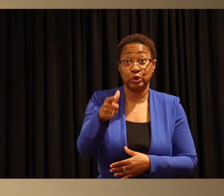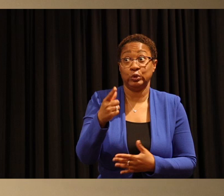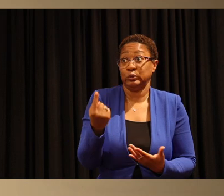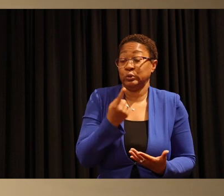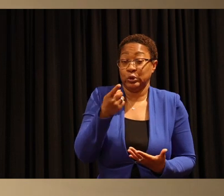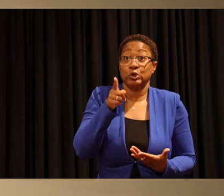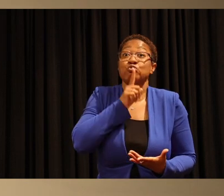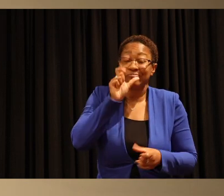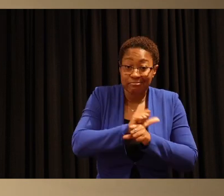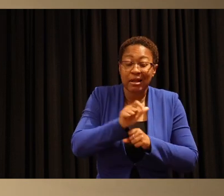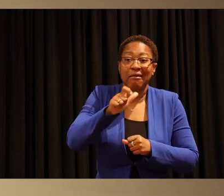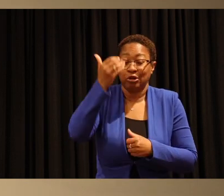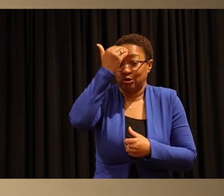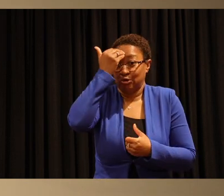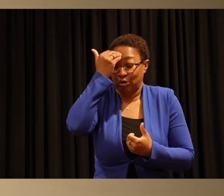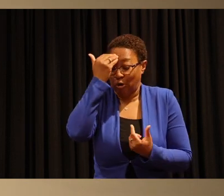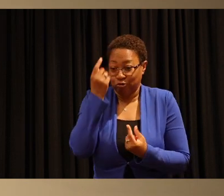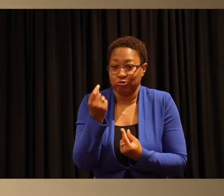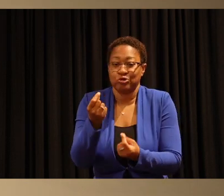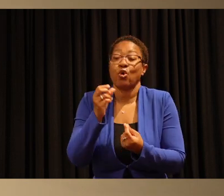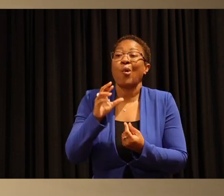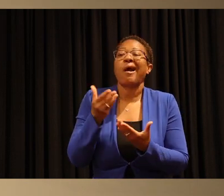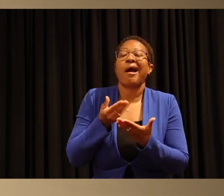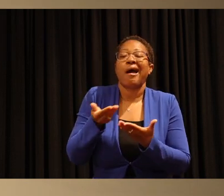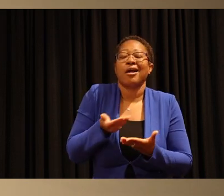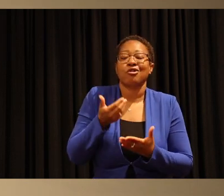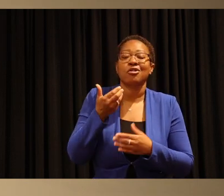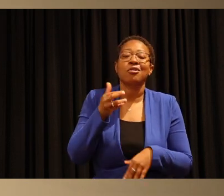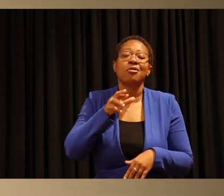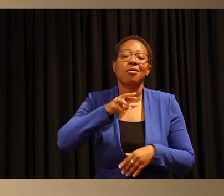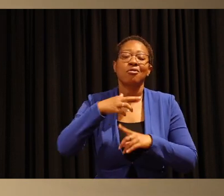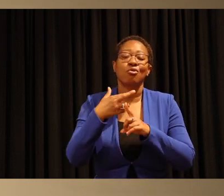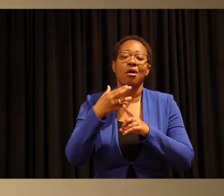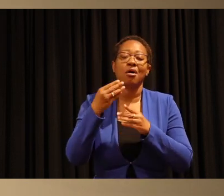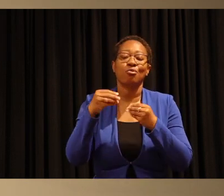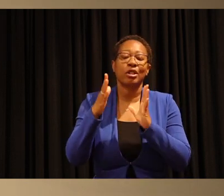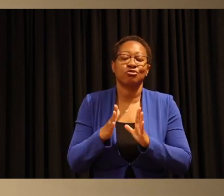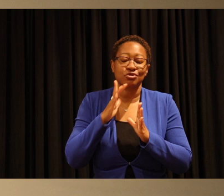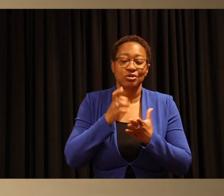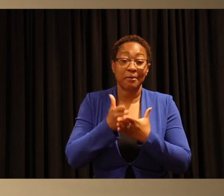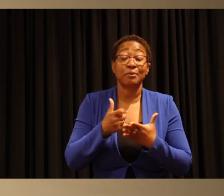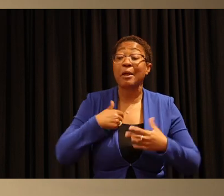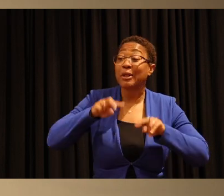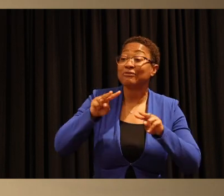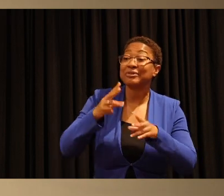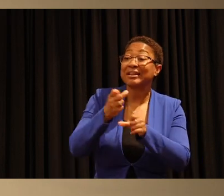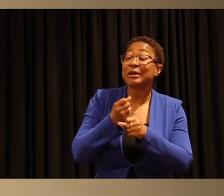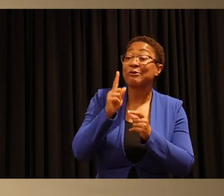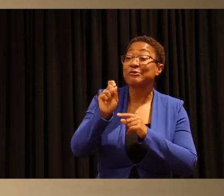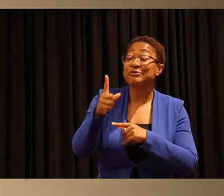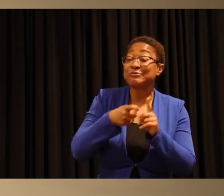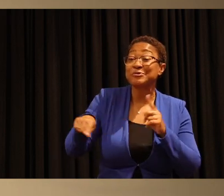So you really have to go hire some real estate professionals to represent you. But I'm really looking forward to taking a lot of questions from you later